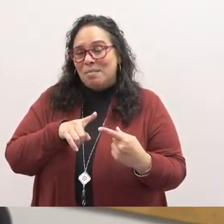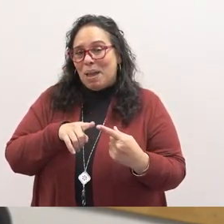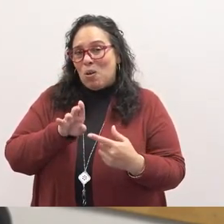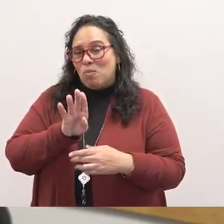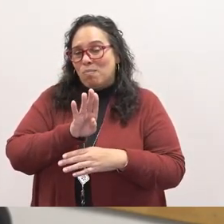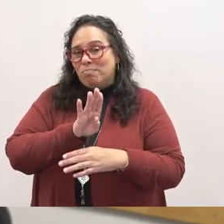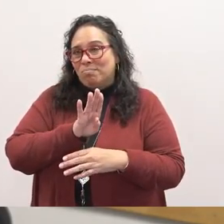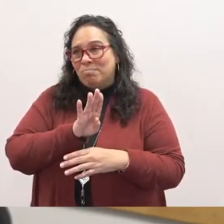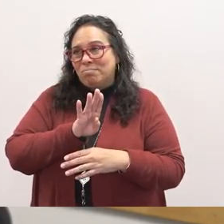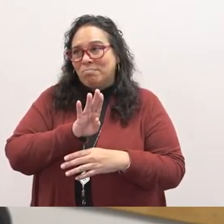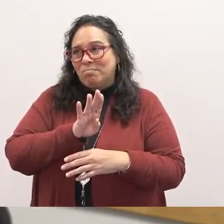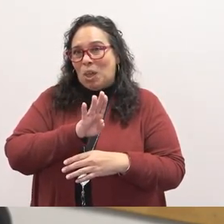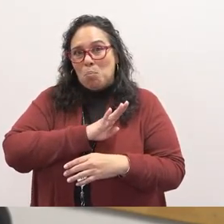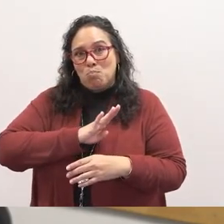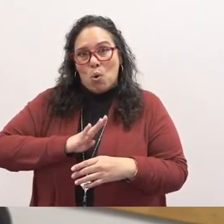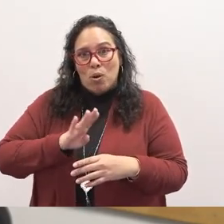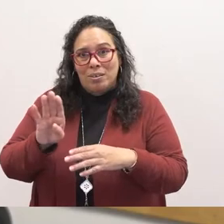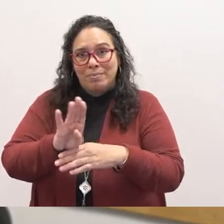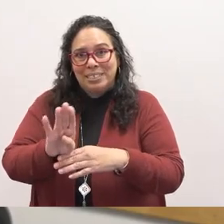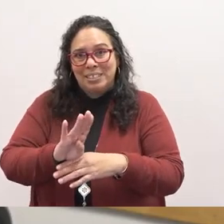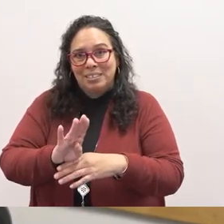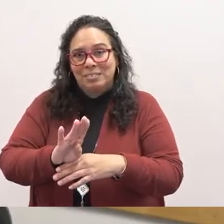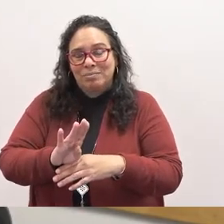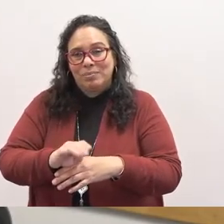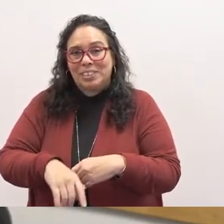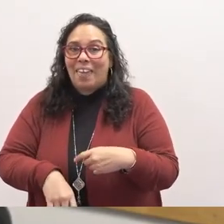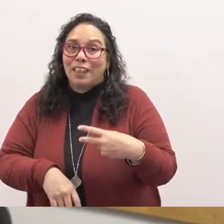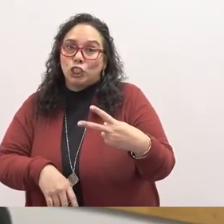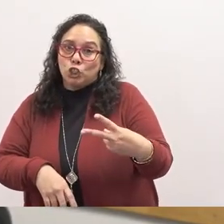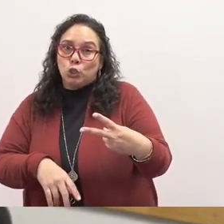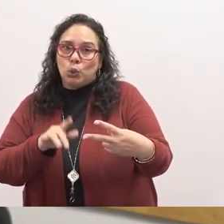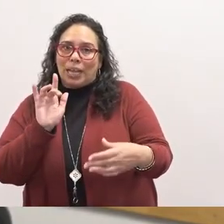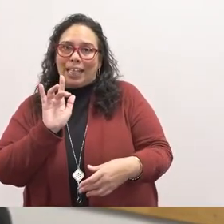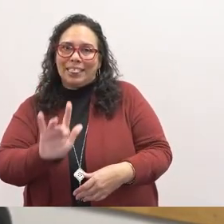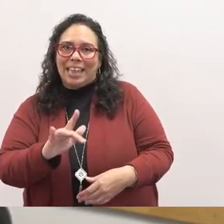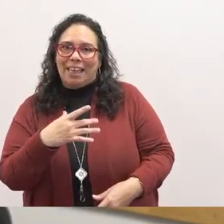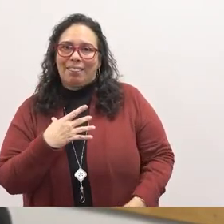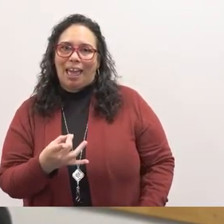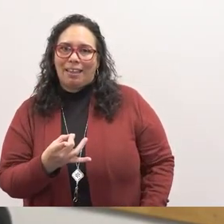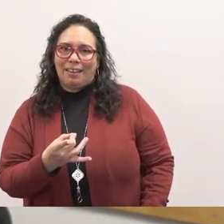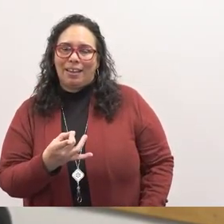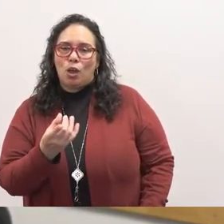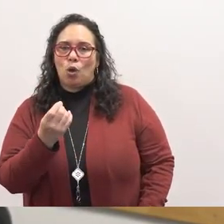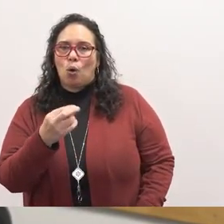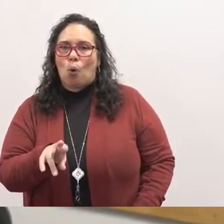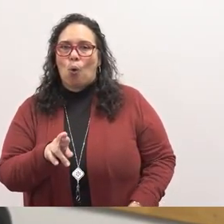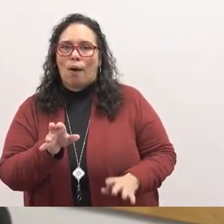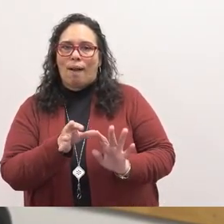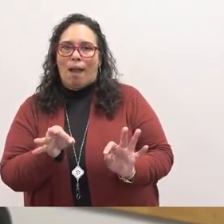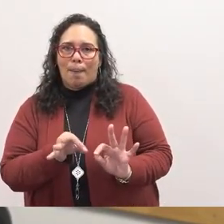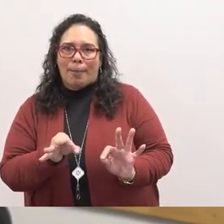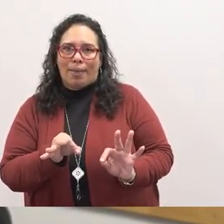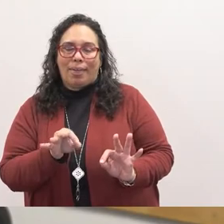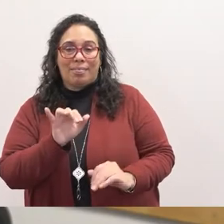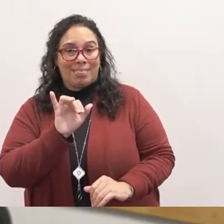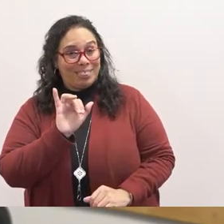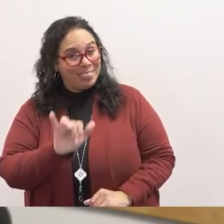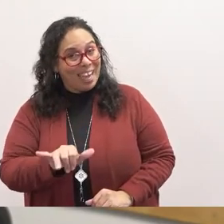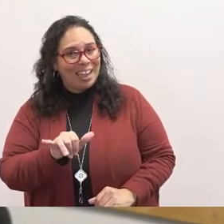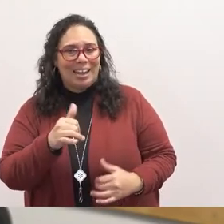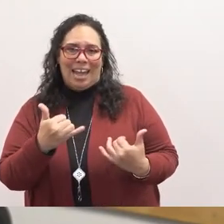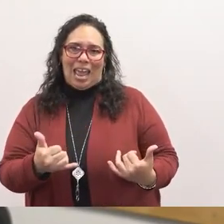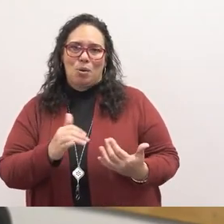business? What if two more of you hit the like button or comment on that post? That could be considered, right, a